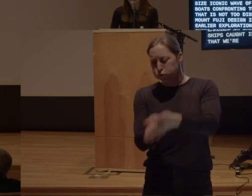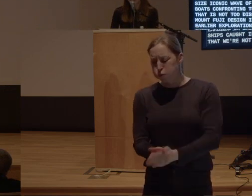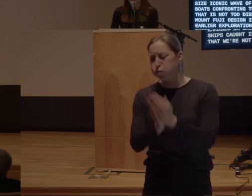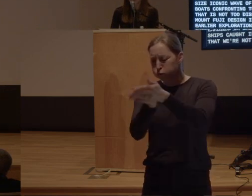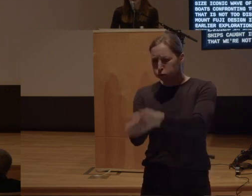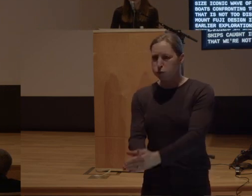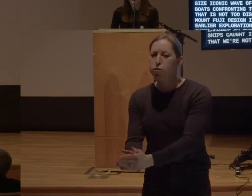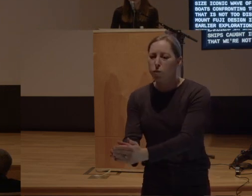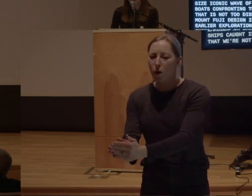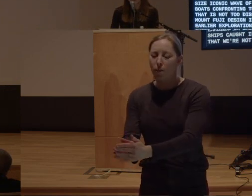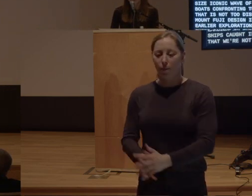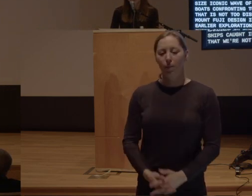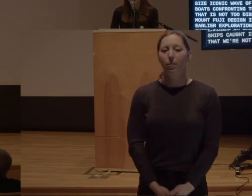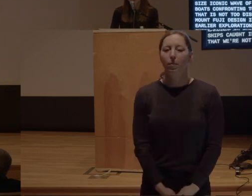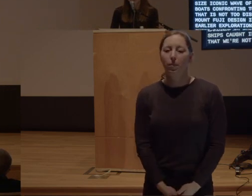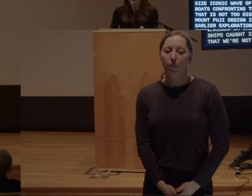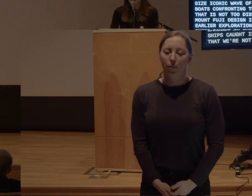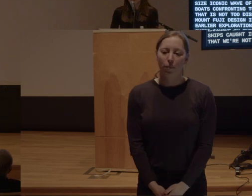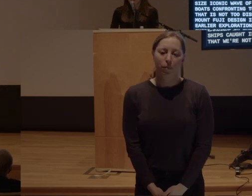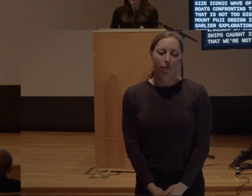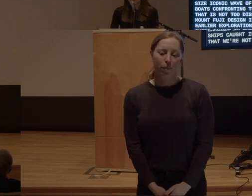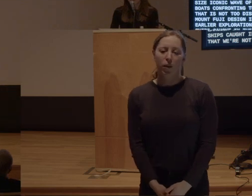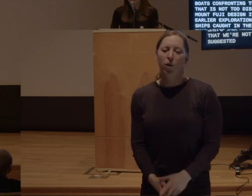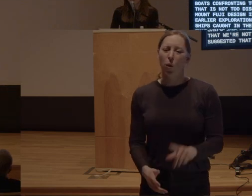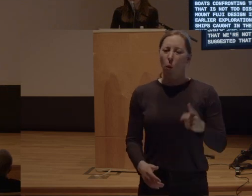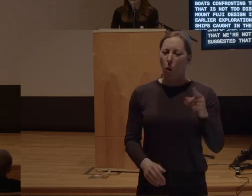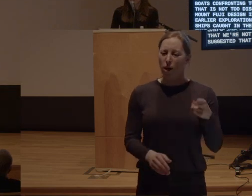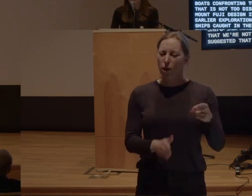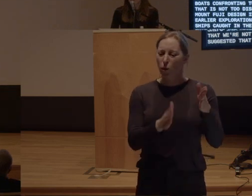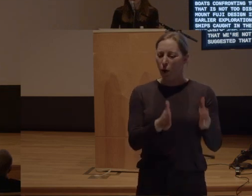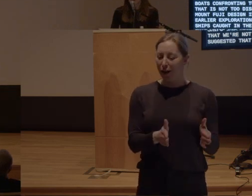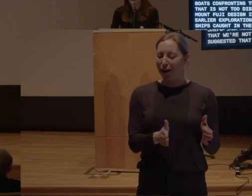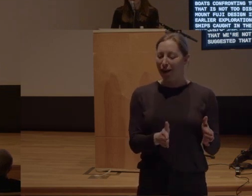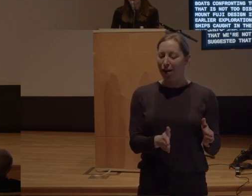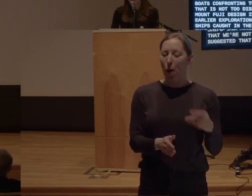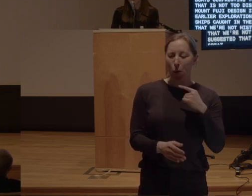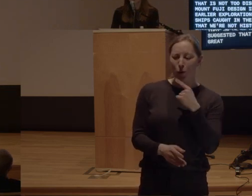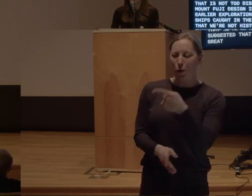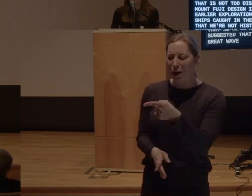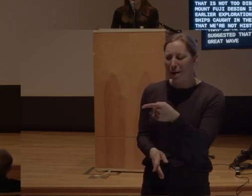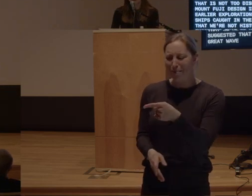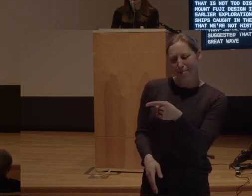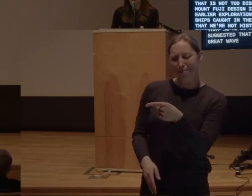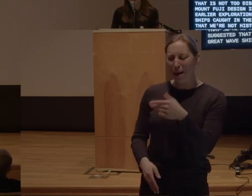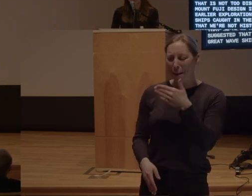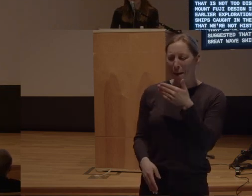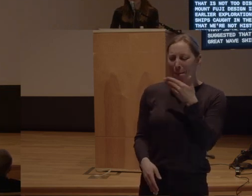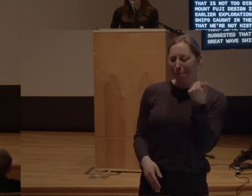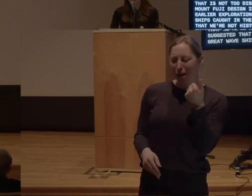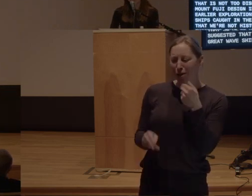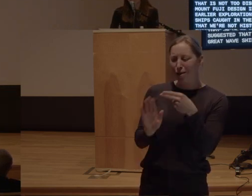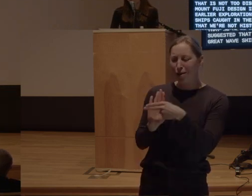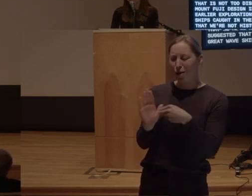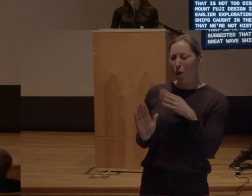historian, Timon Screech, has suggested that it might be better to call the great wave ships in